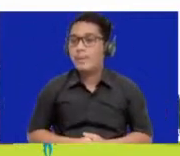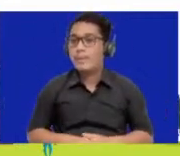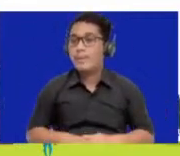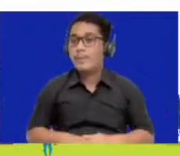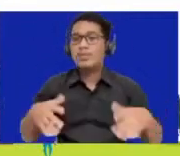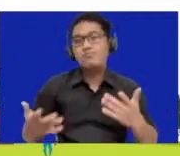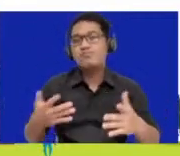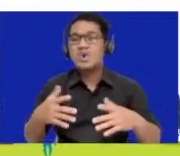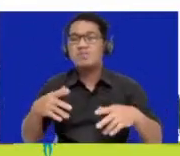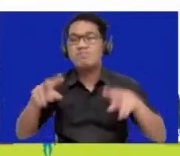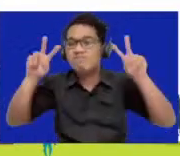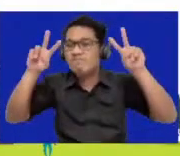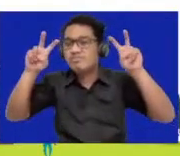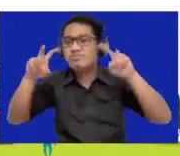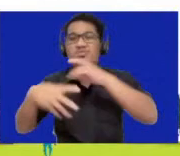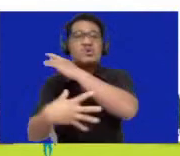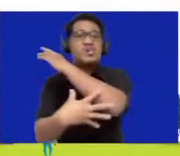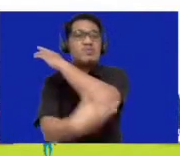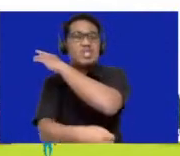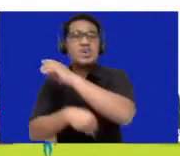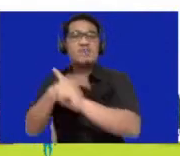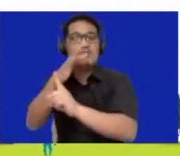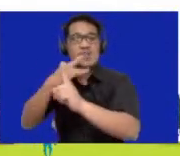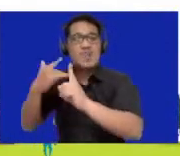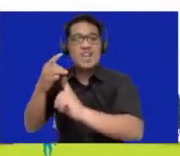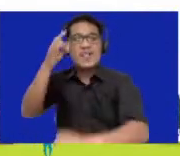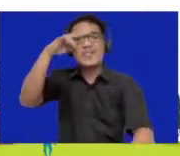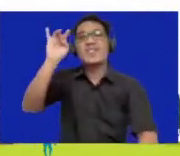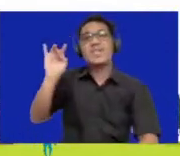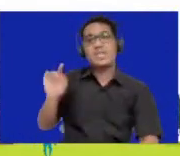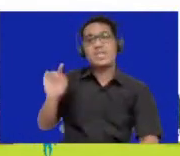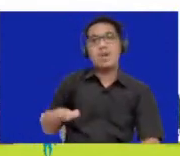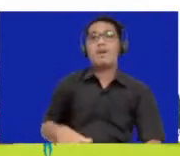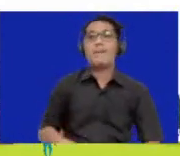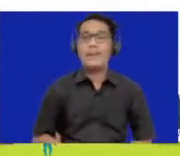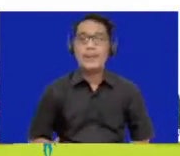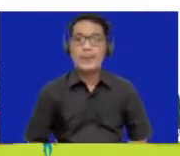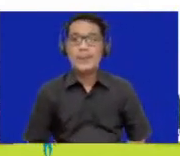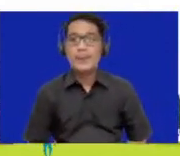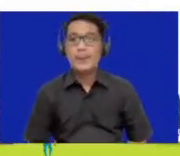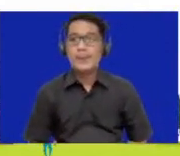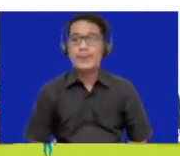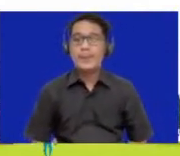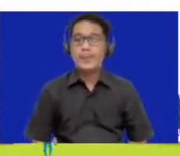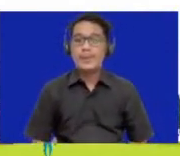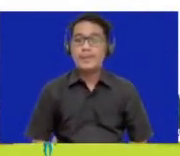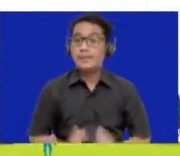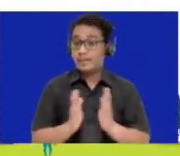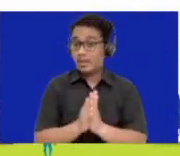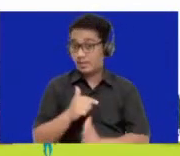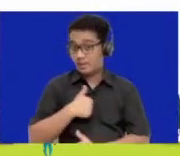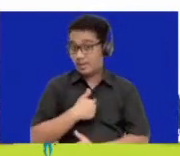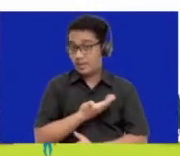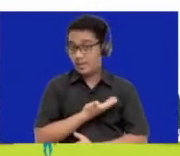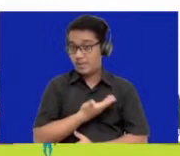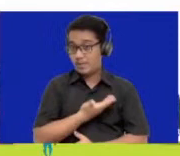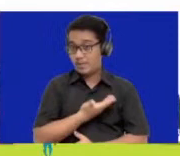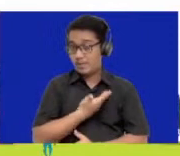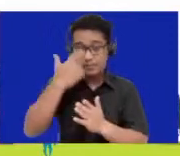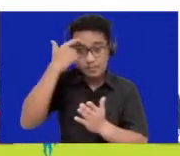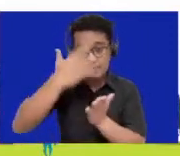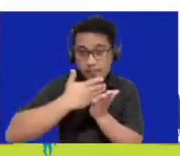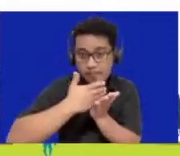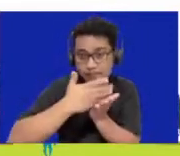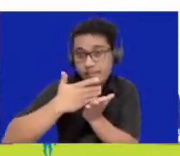Now I'll focus on some intervention and approach that we can share as success. The community-based disaster risk reduction